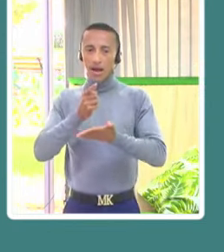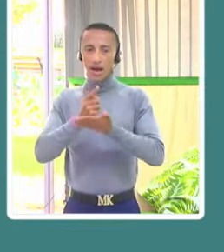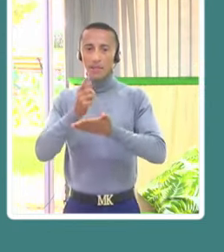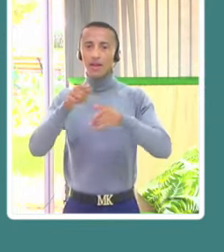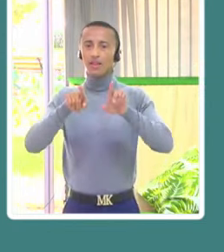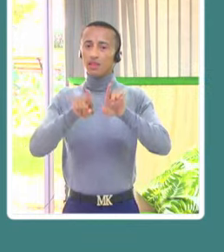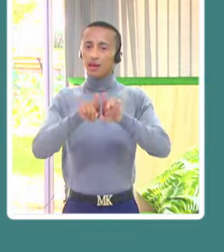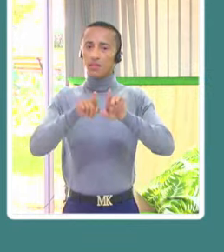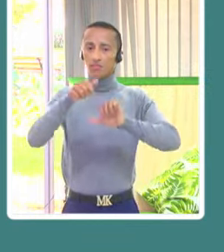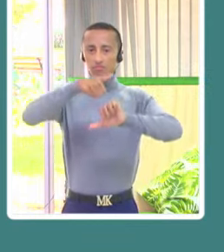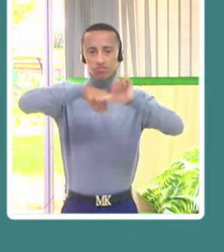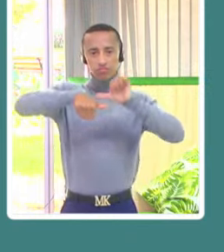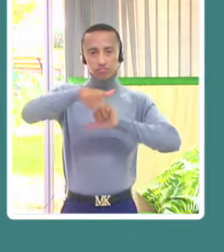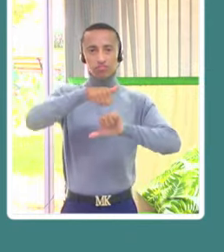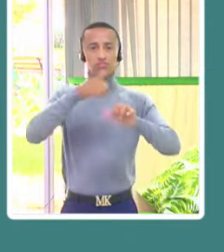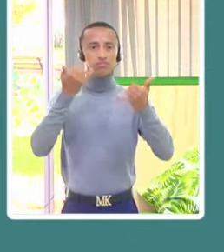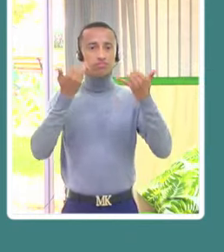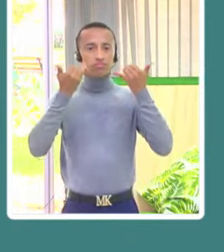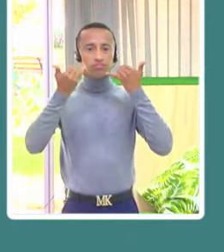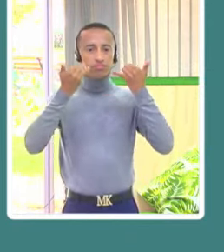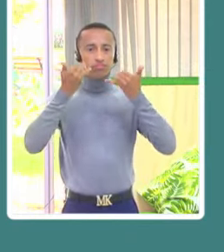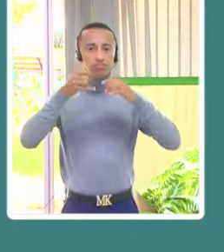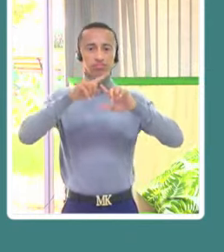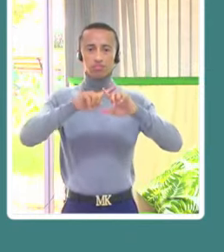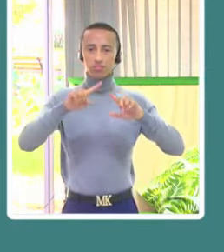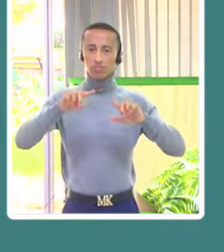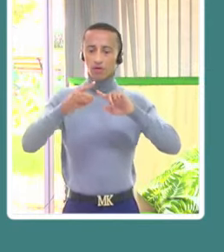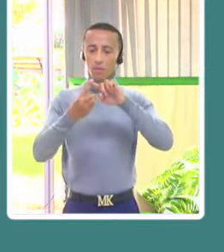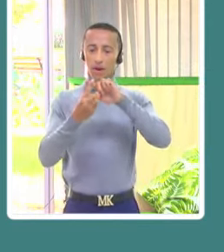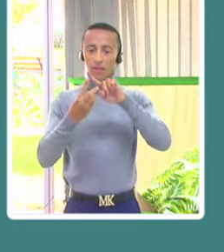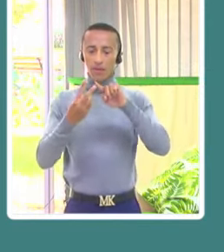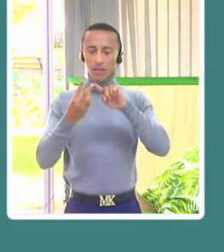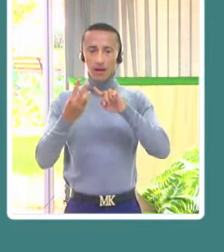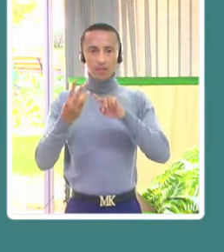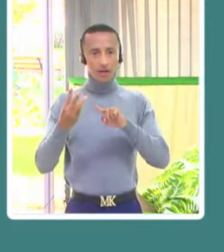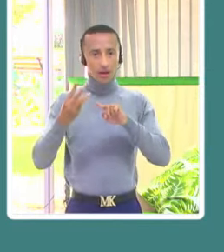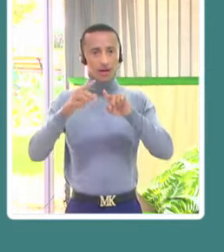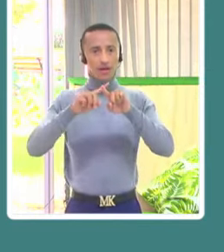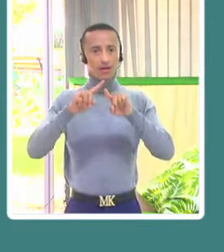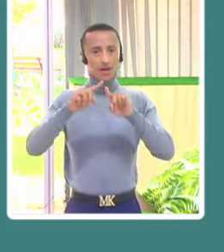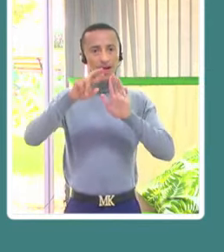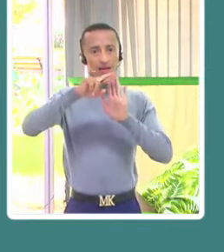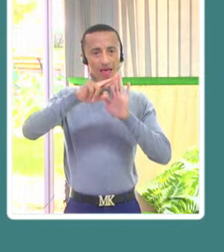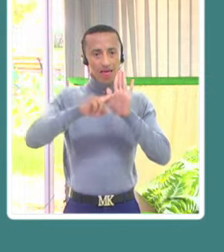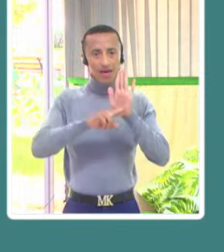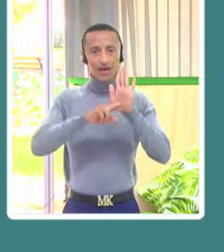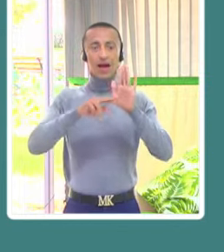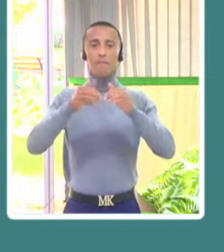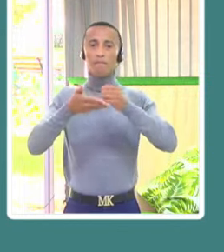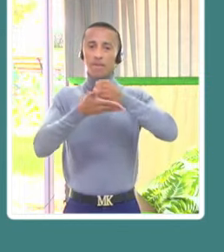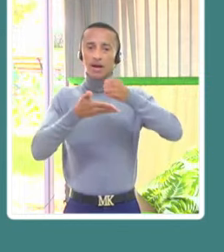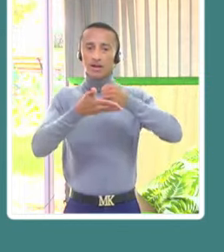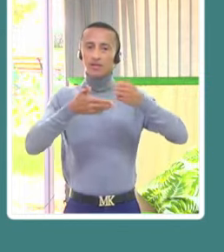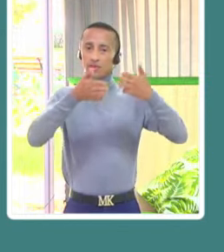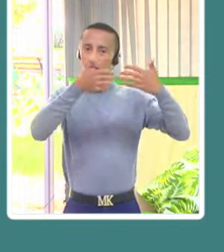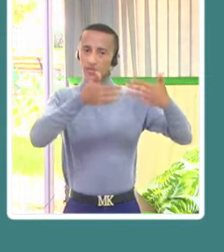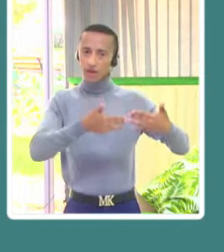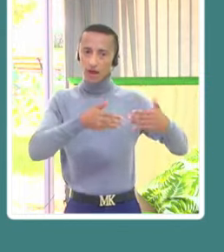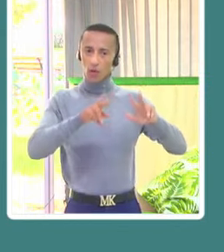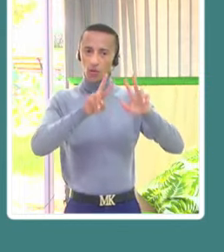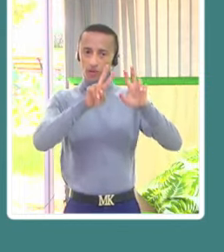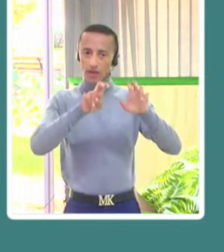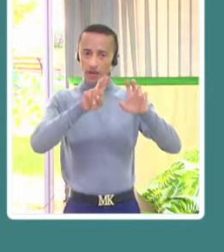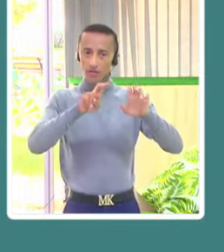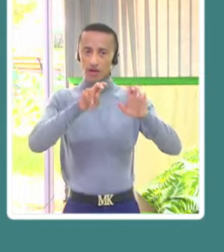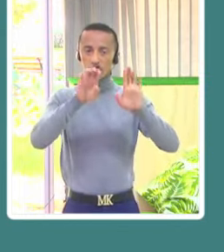three classic ways we define a DPI. Me and some others, we are not